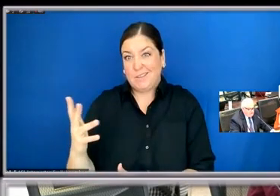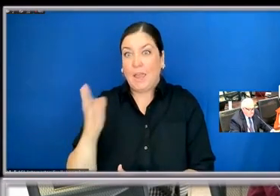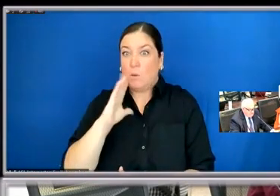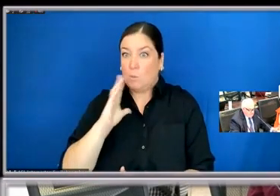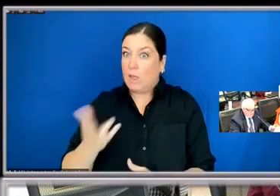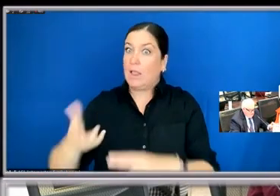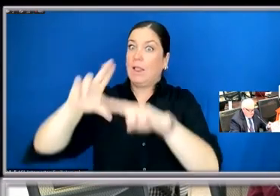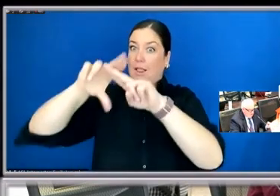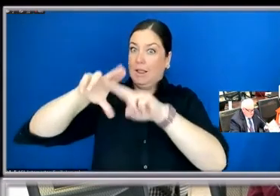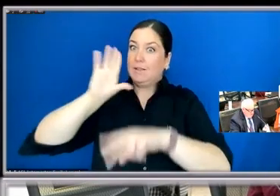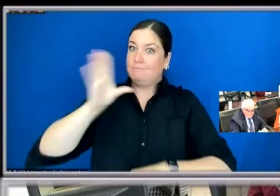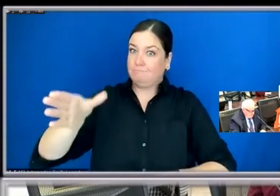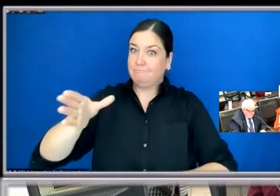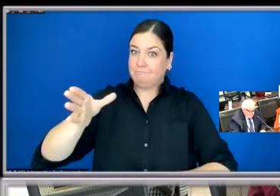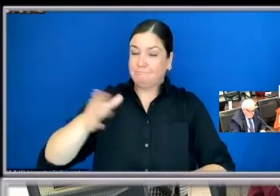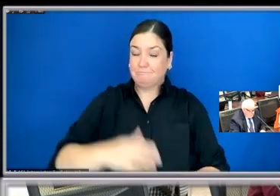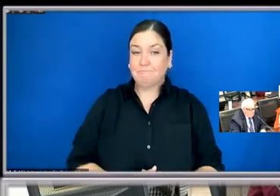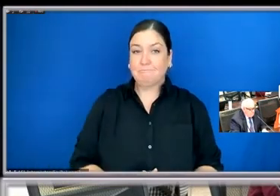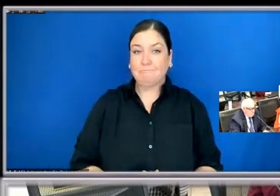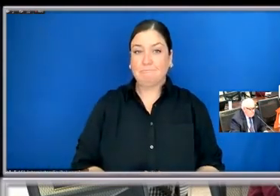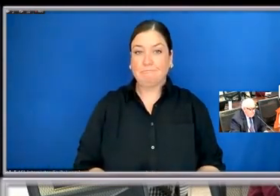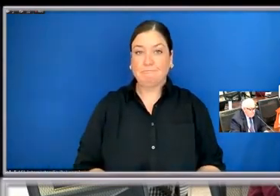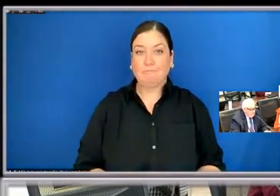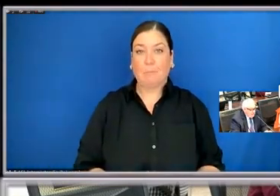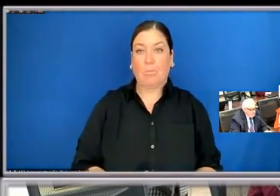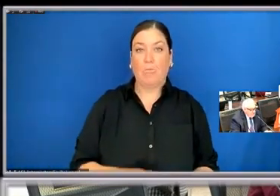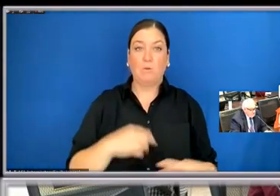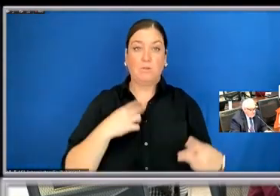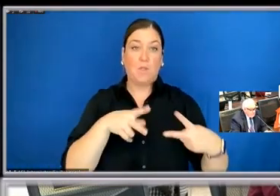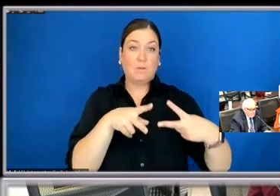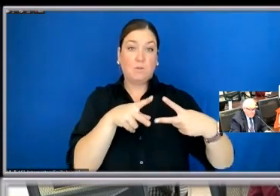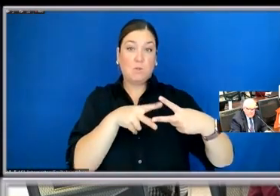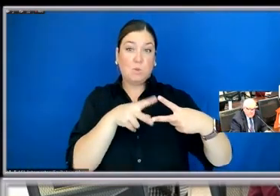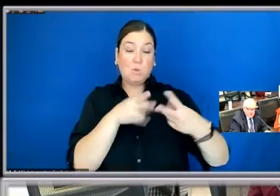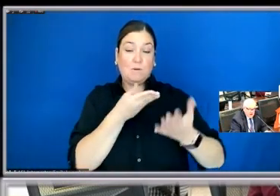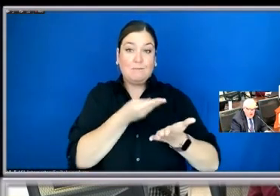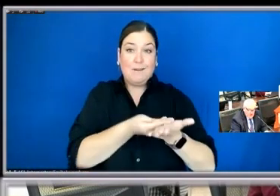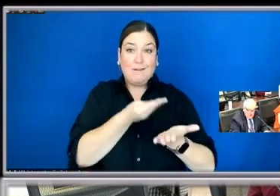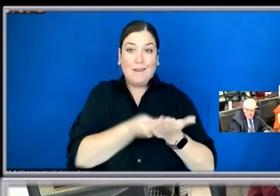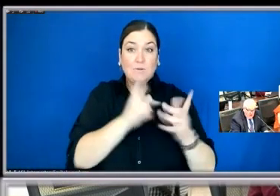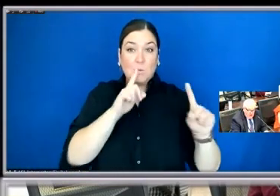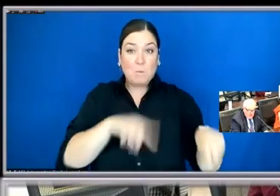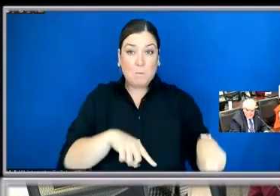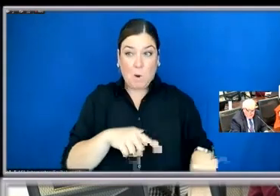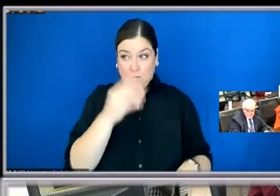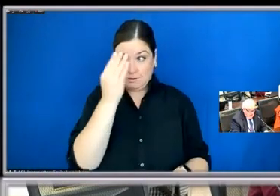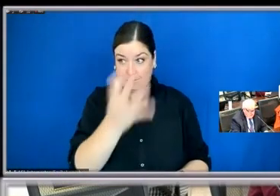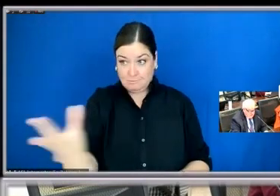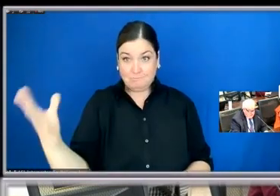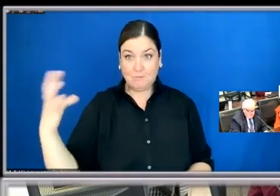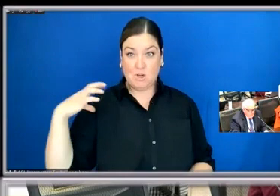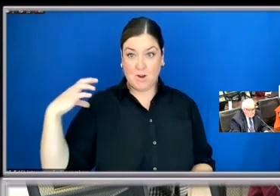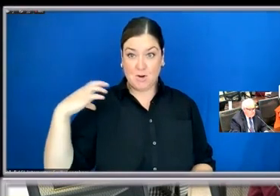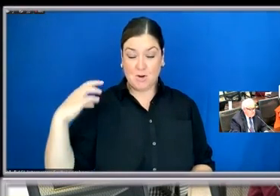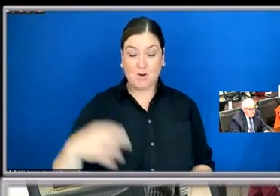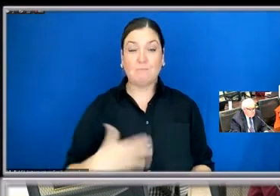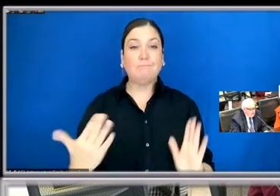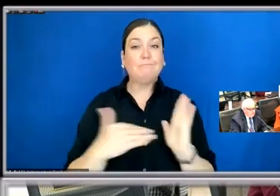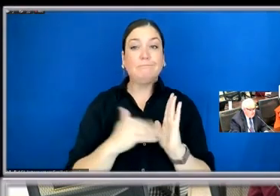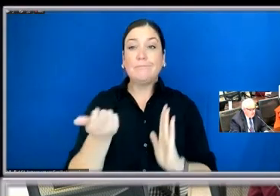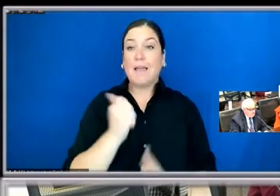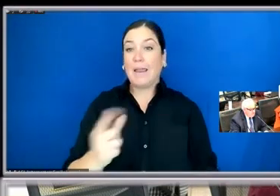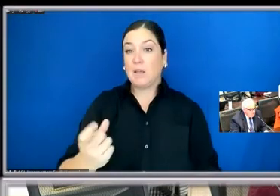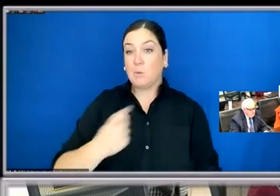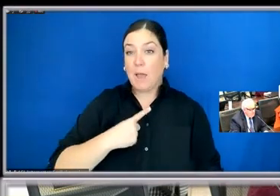year progresses. So those are the two financial reports, Mr. Chair. And again, if there's any questions,